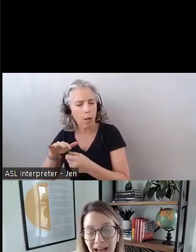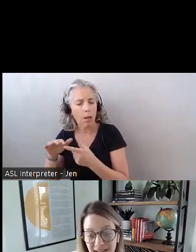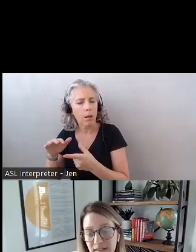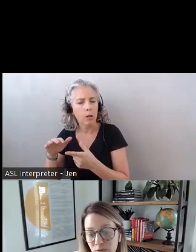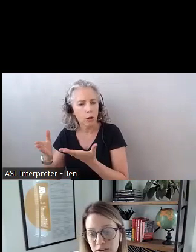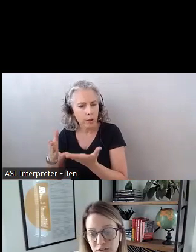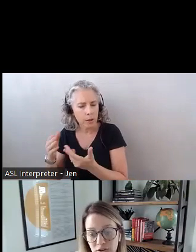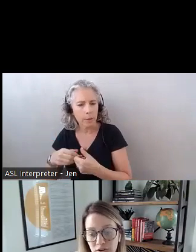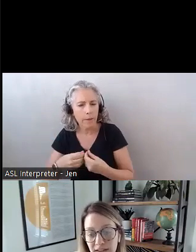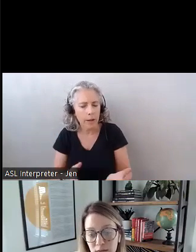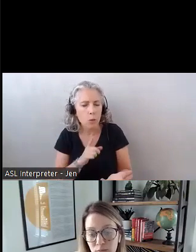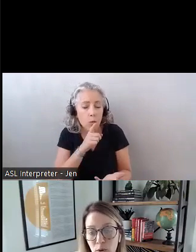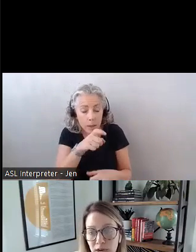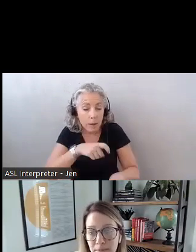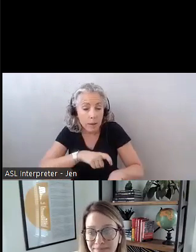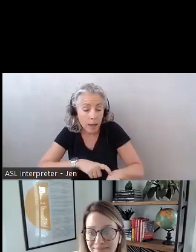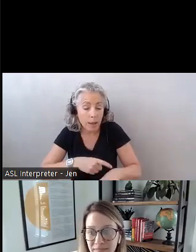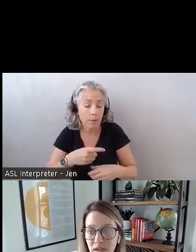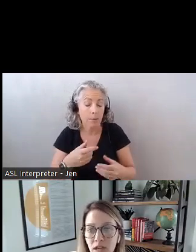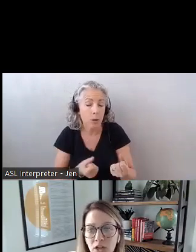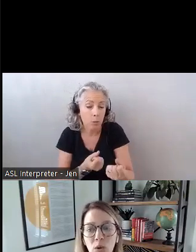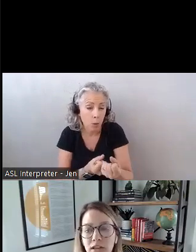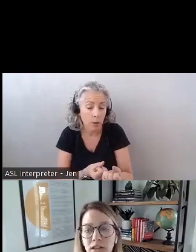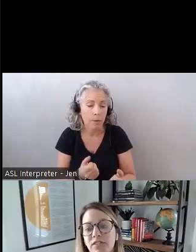service capacity registers as appropriate.